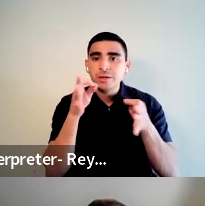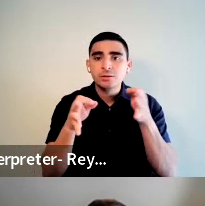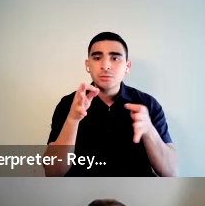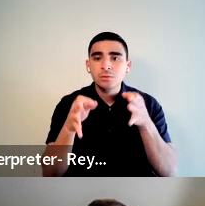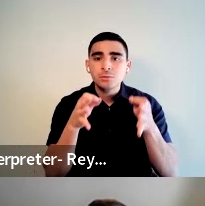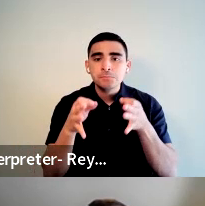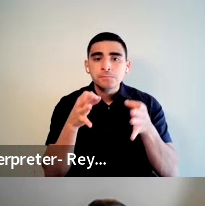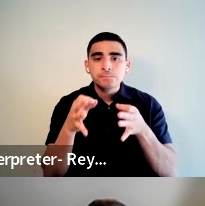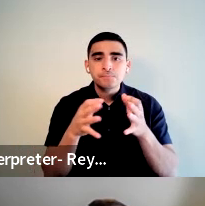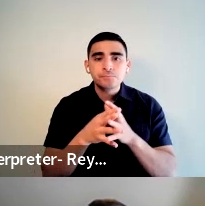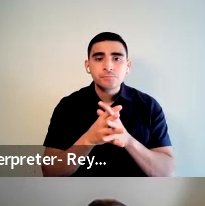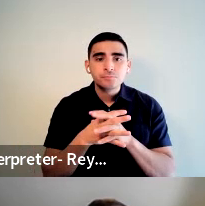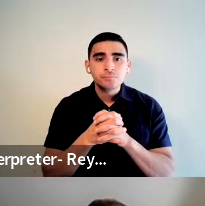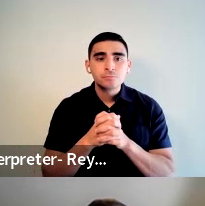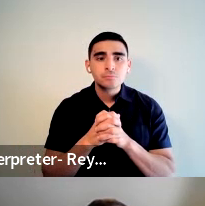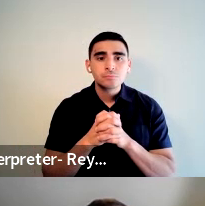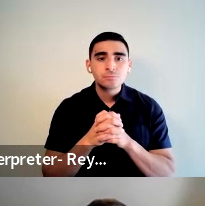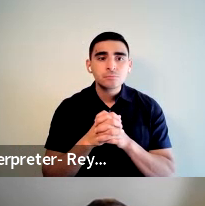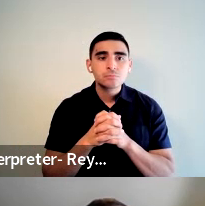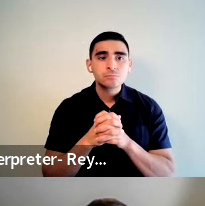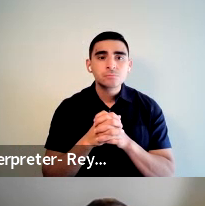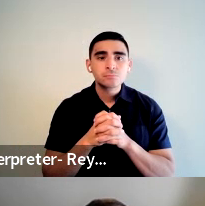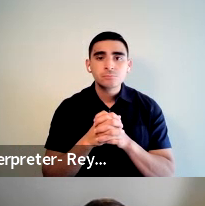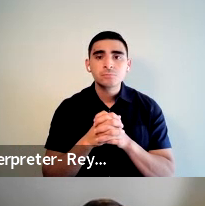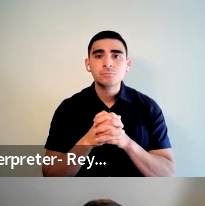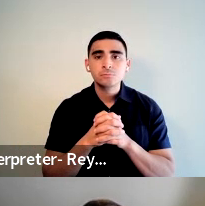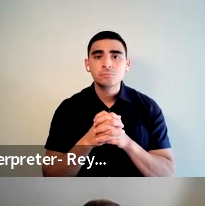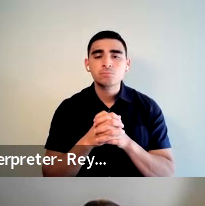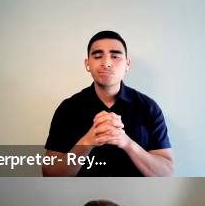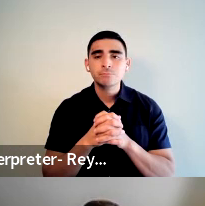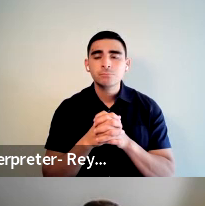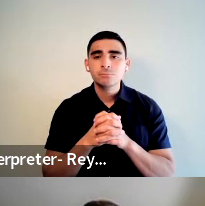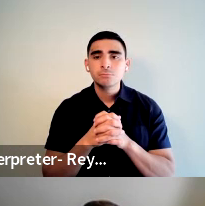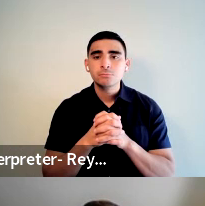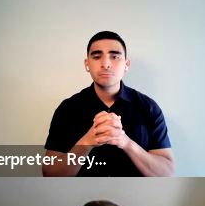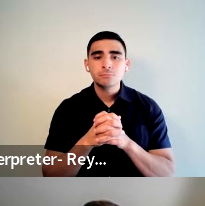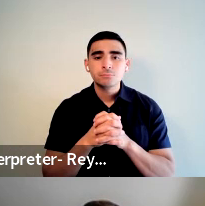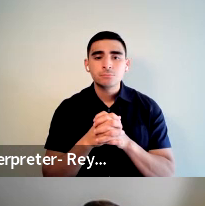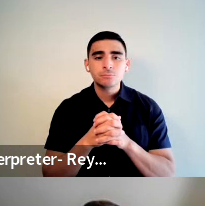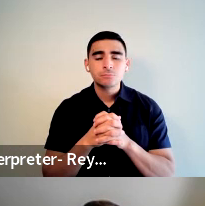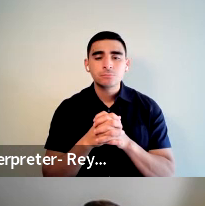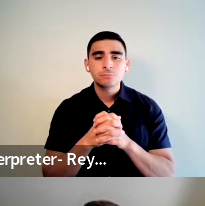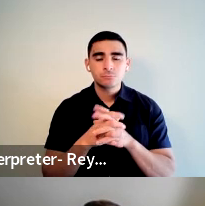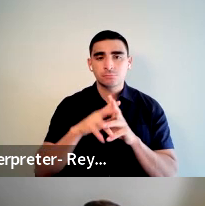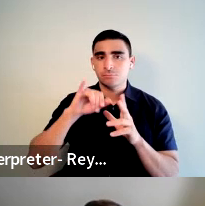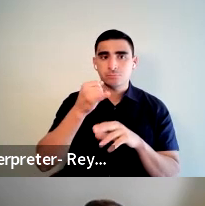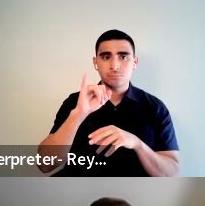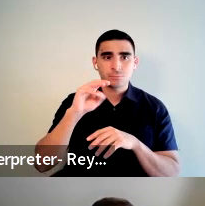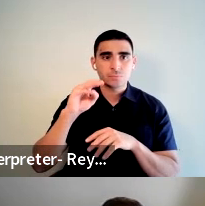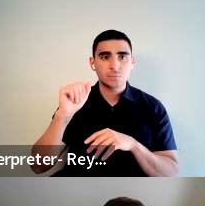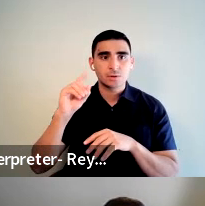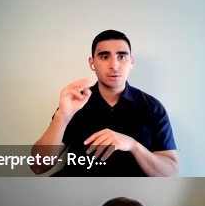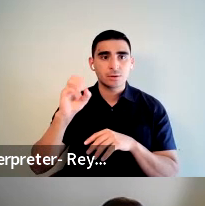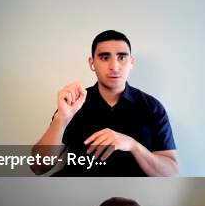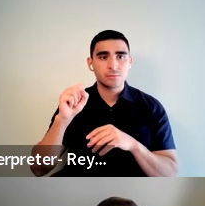we discussed and what we thought would be important to bring to the table. And Jim Adamsberger was the staff support